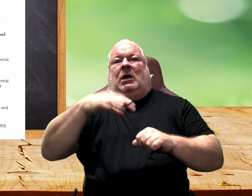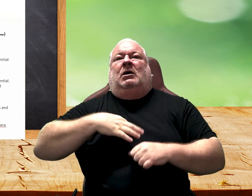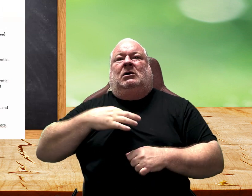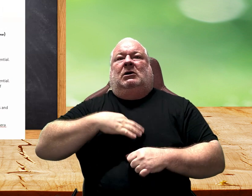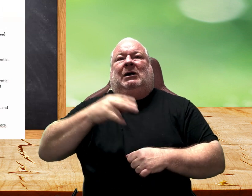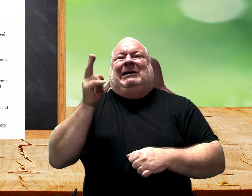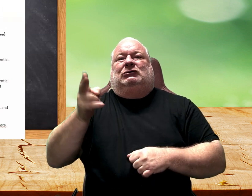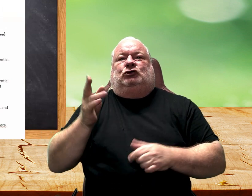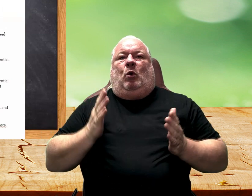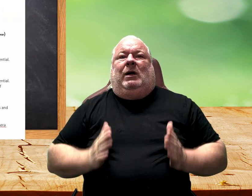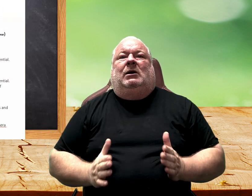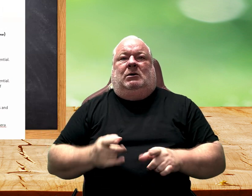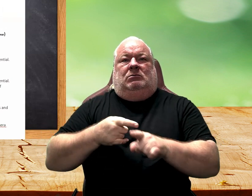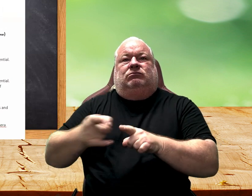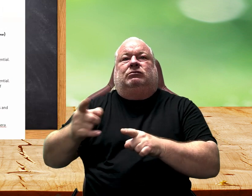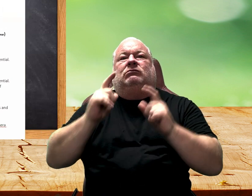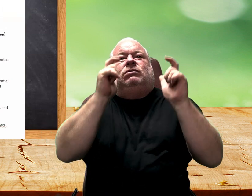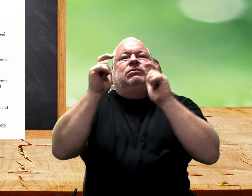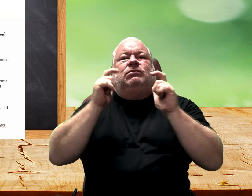may run for historian.